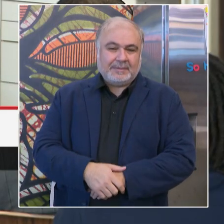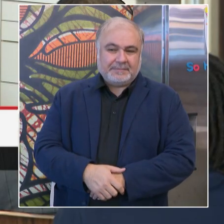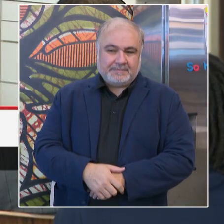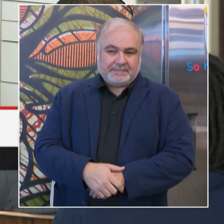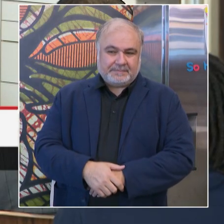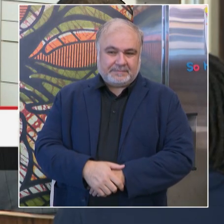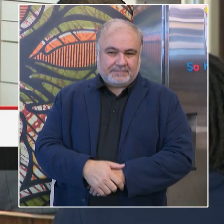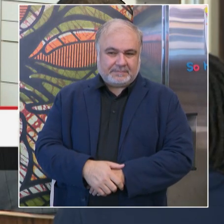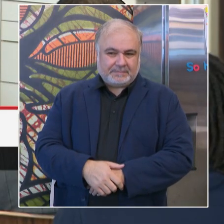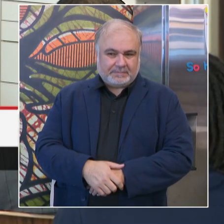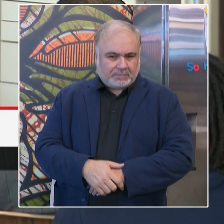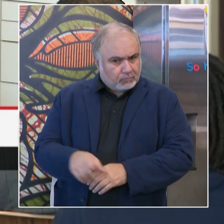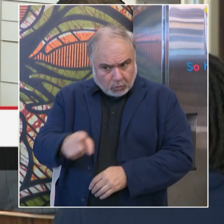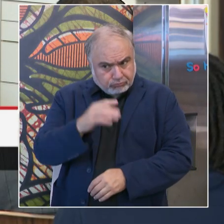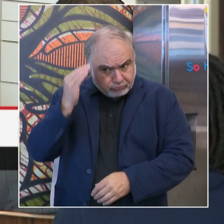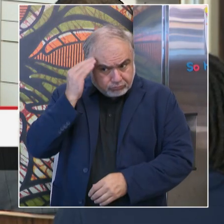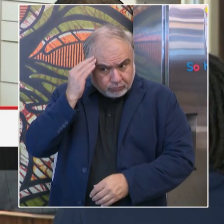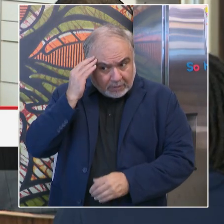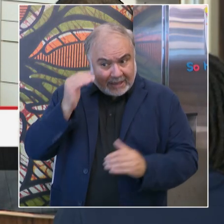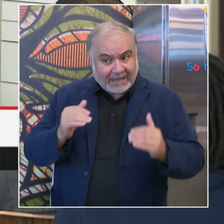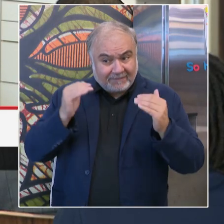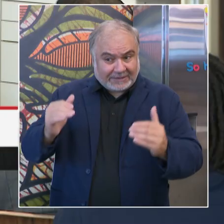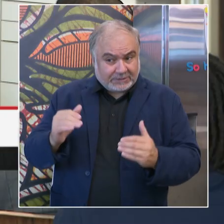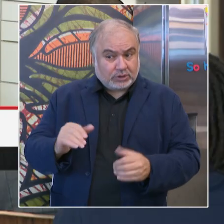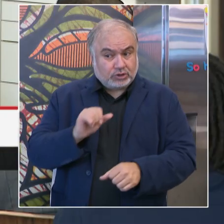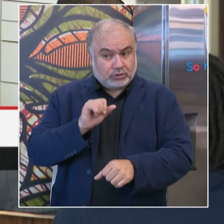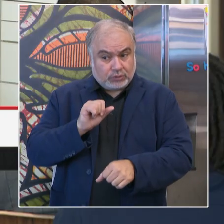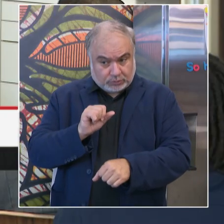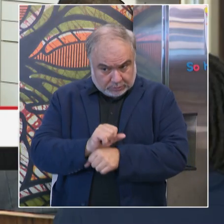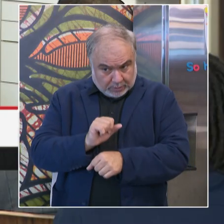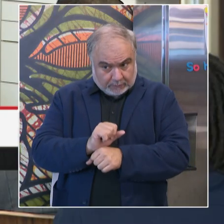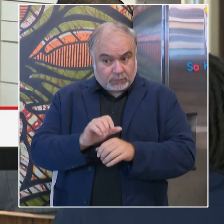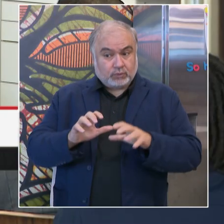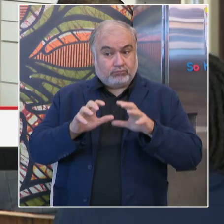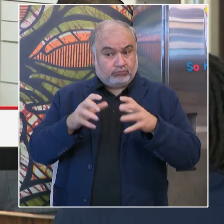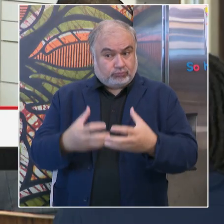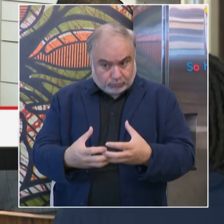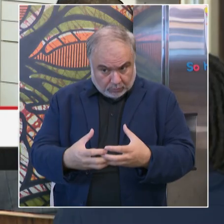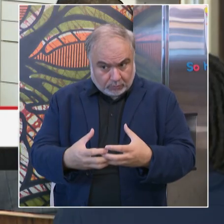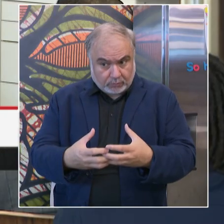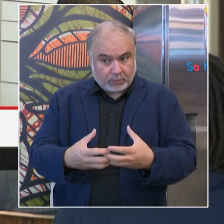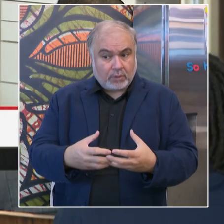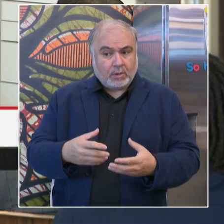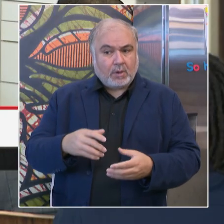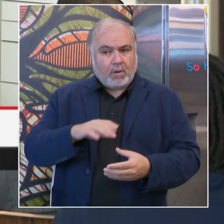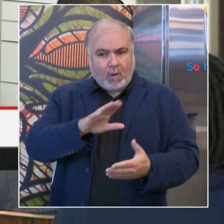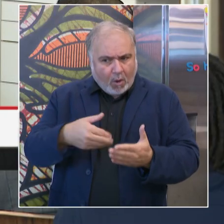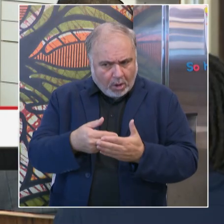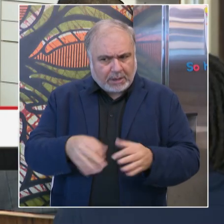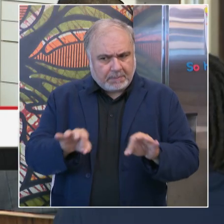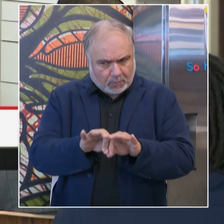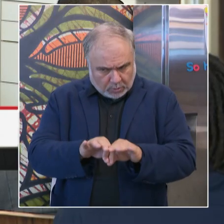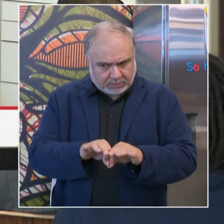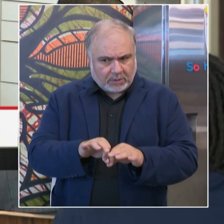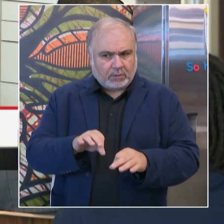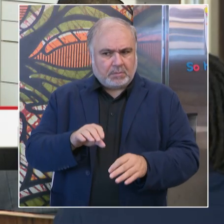essential to ensure that every resident of the District of Columbia and our metropolitan region has access to care at every single level.